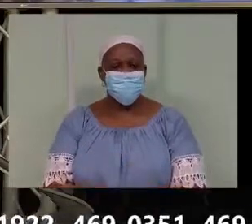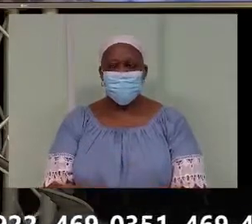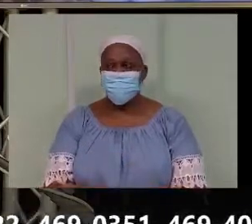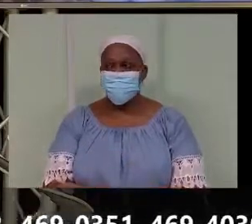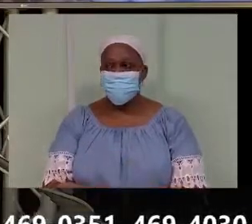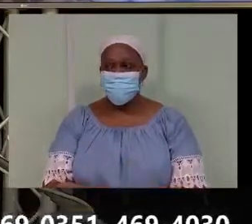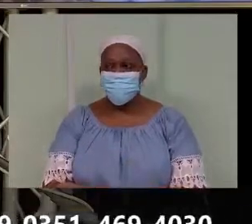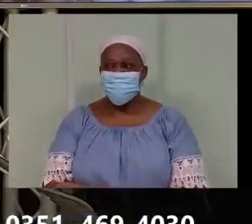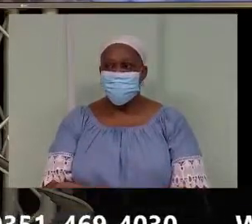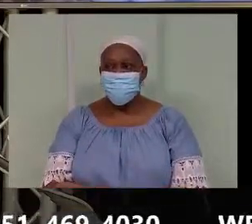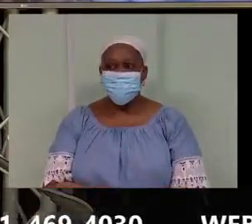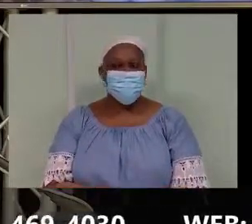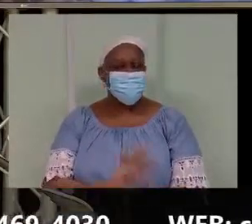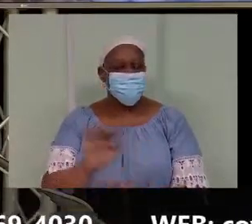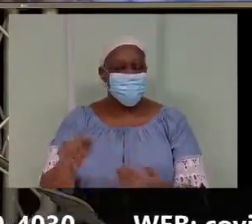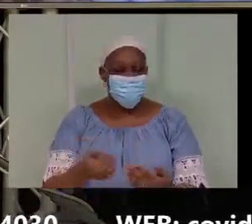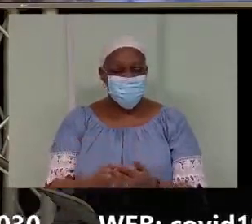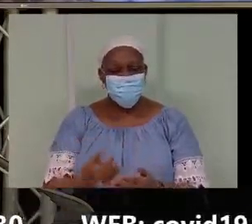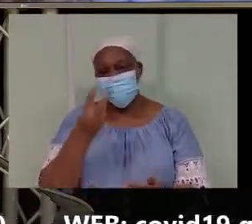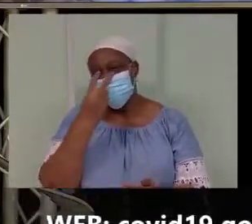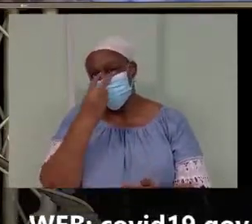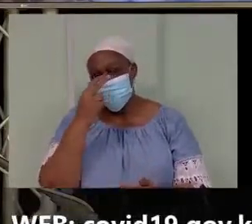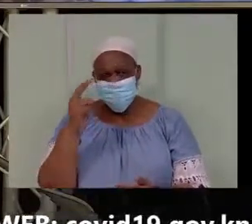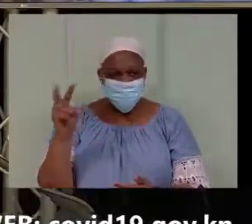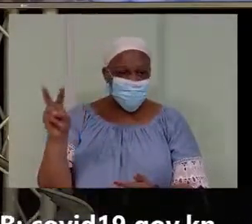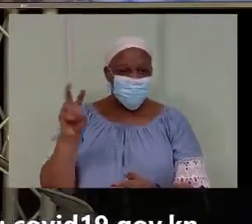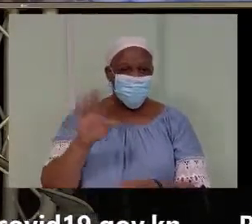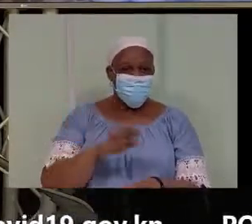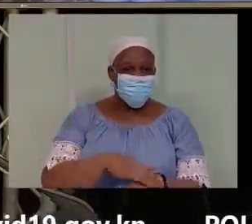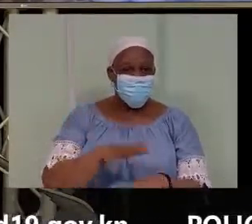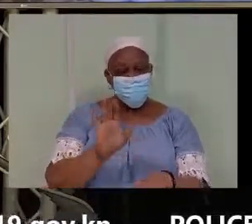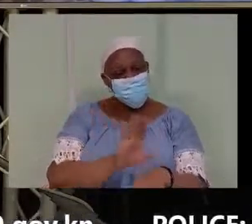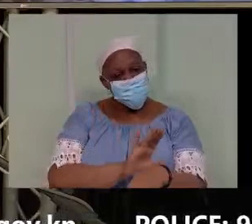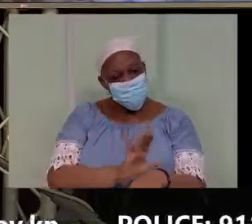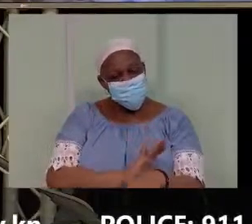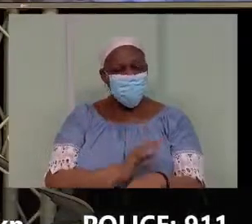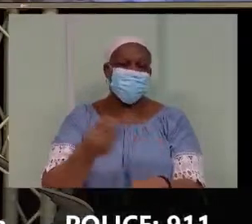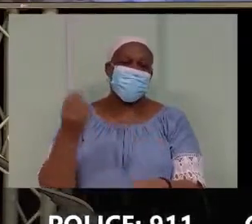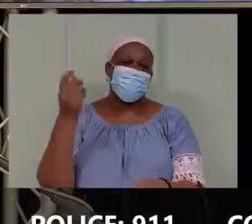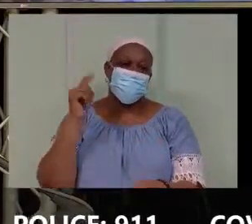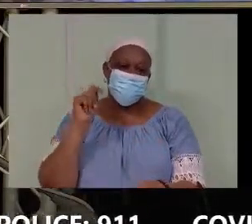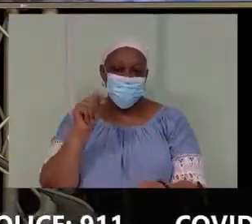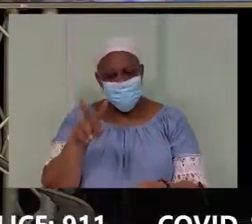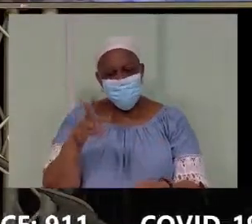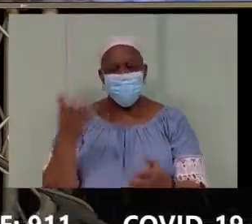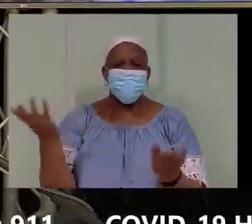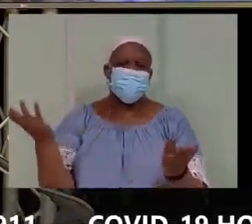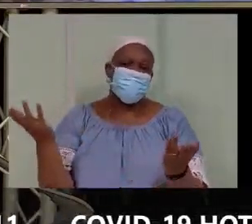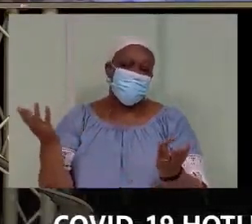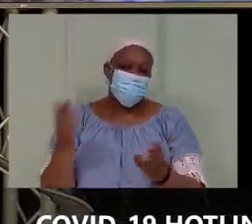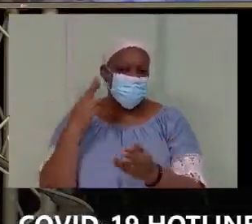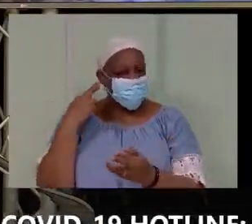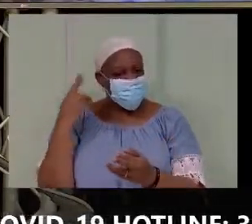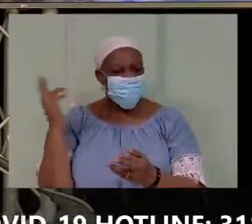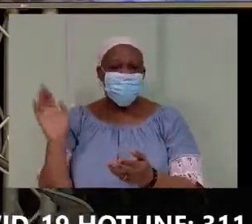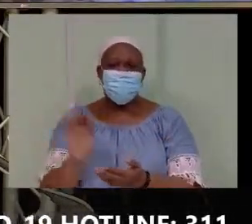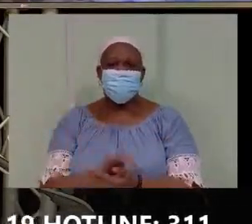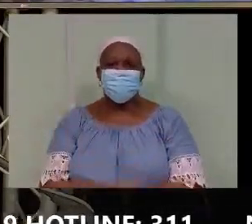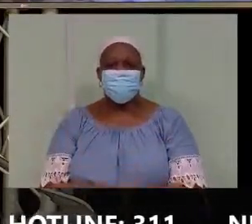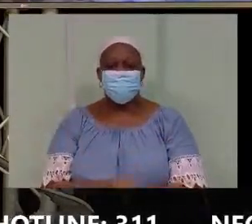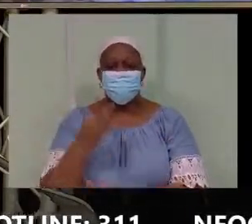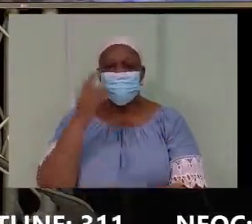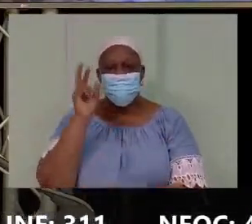here, as well as those viewing online. Pleasant good afternoon to you. First, I wish